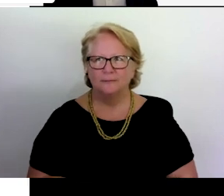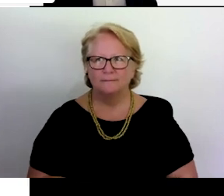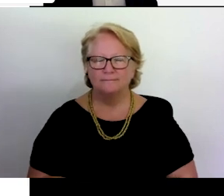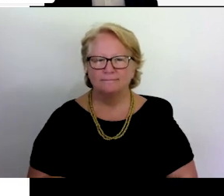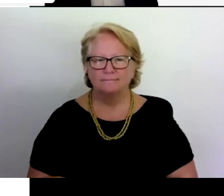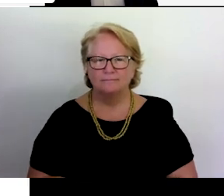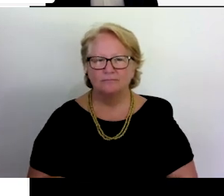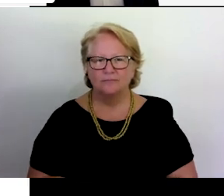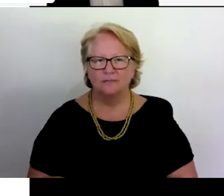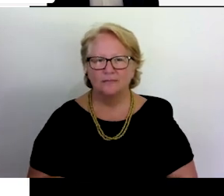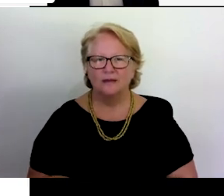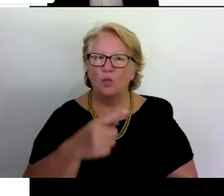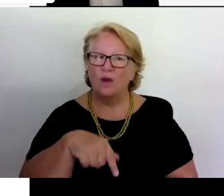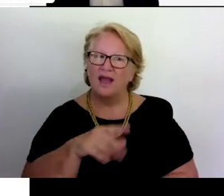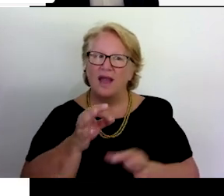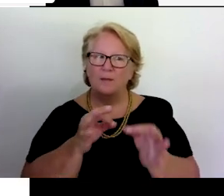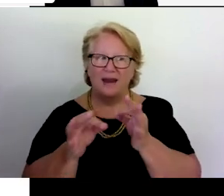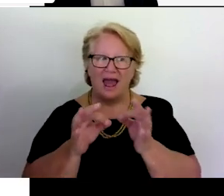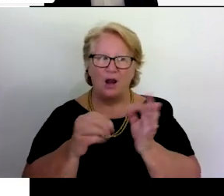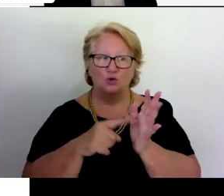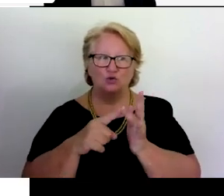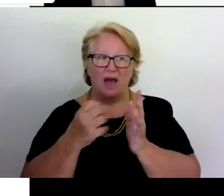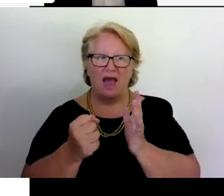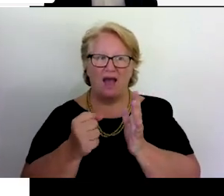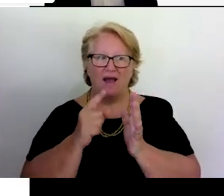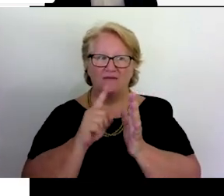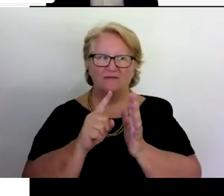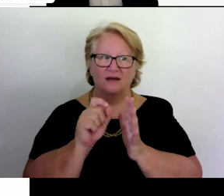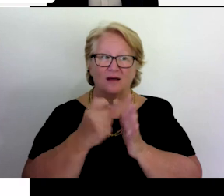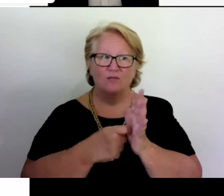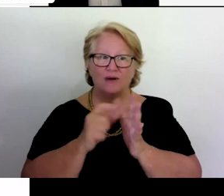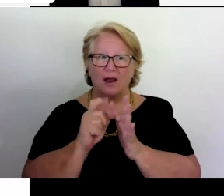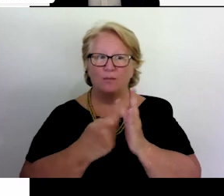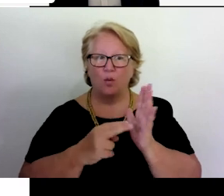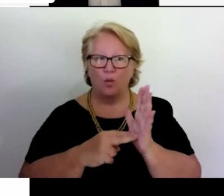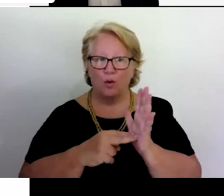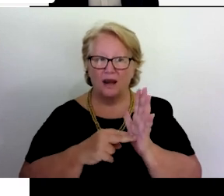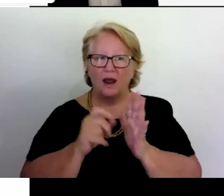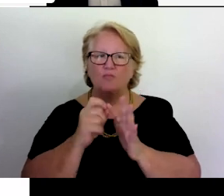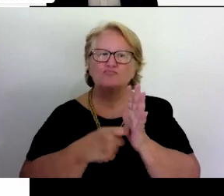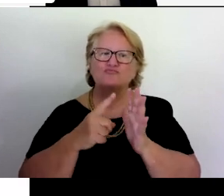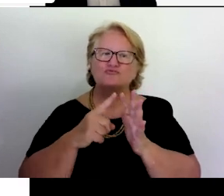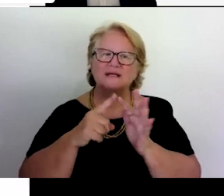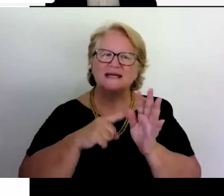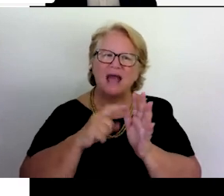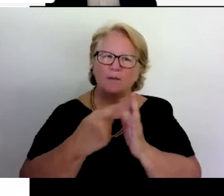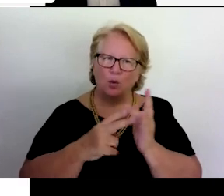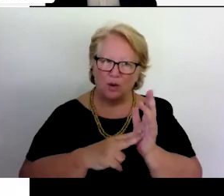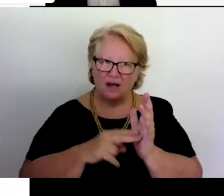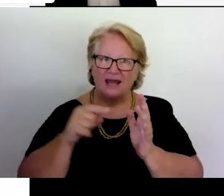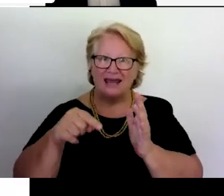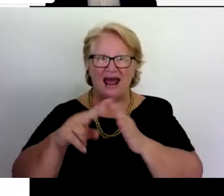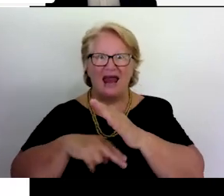We also had planned to have my colleague Prepron Sasakrin, who's head researcher here at the National Centre of Excellence